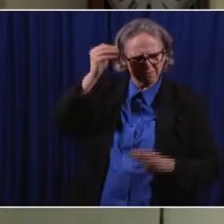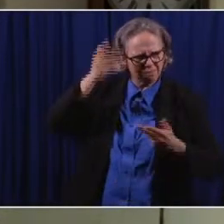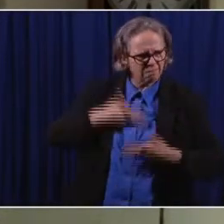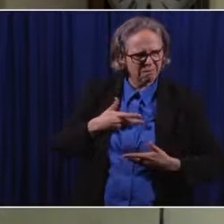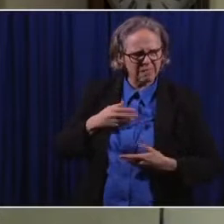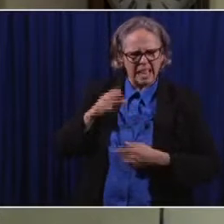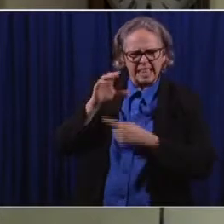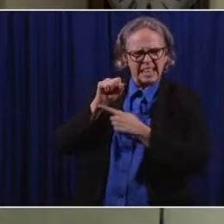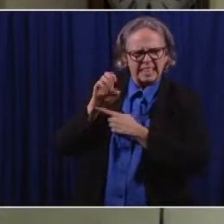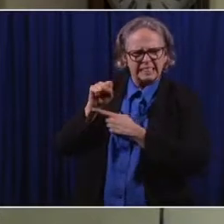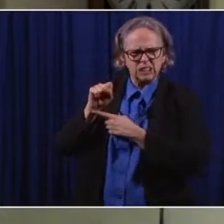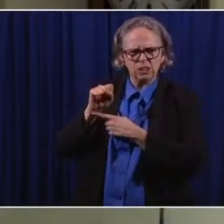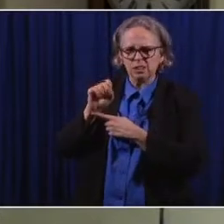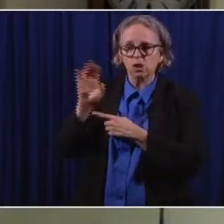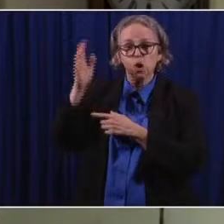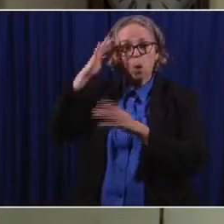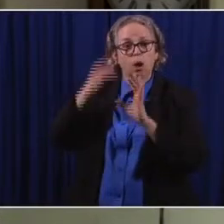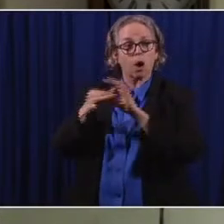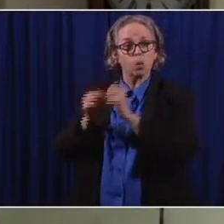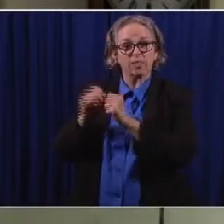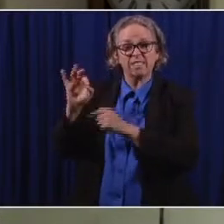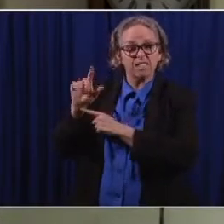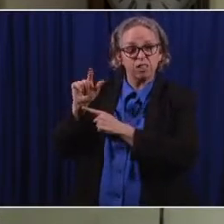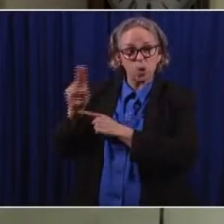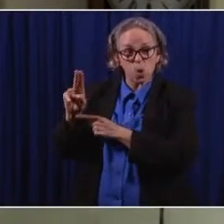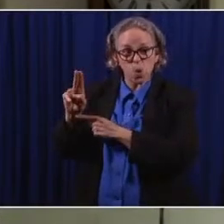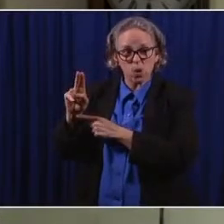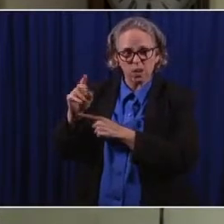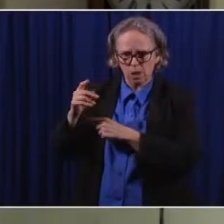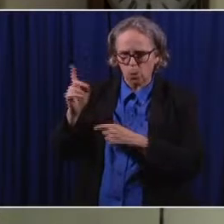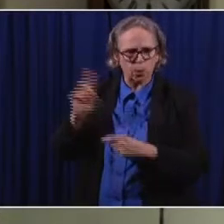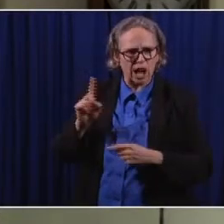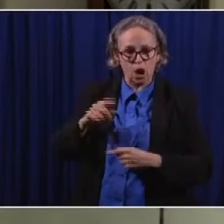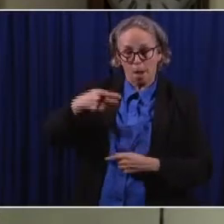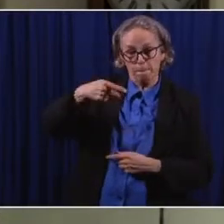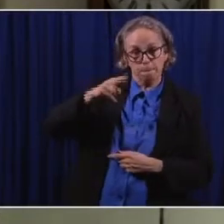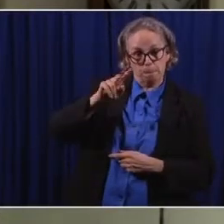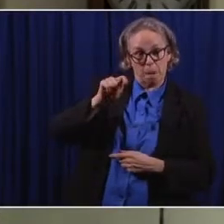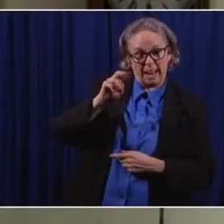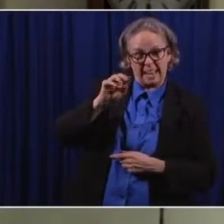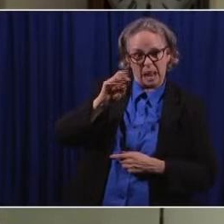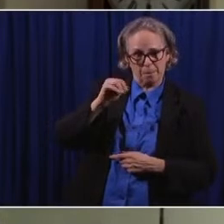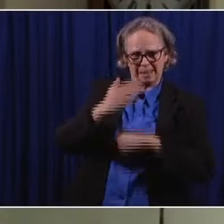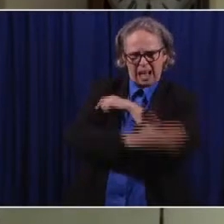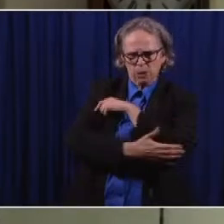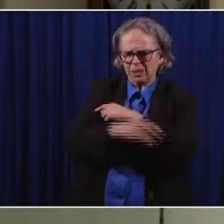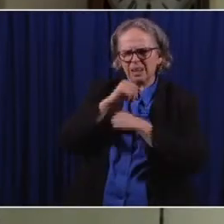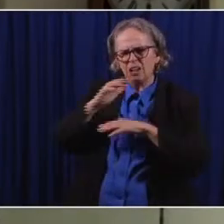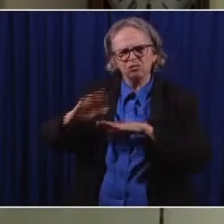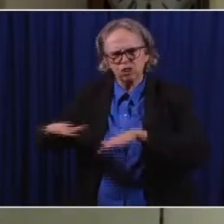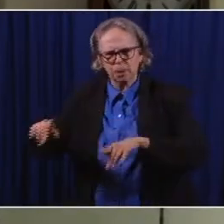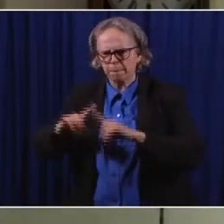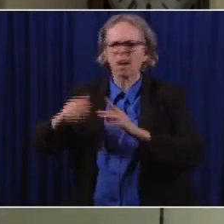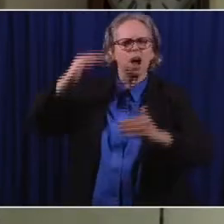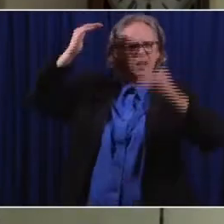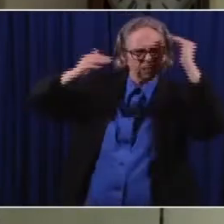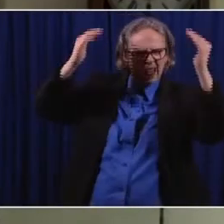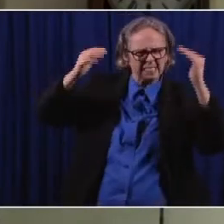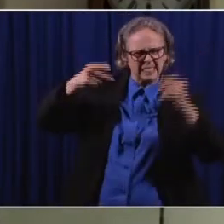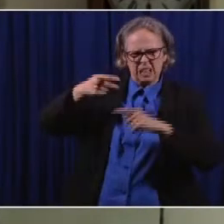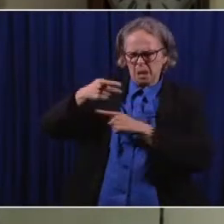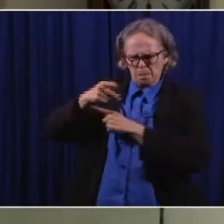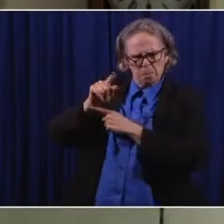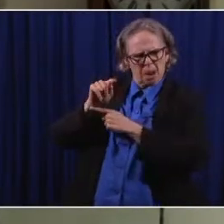County. So we're getting into the flu season, and I wonder, what is the protocol, what's the